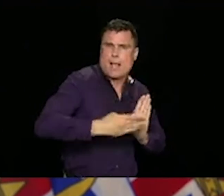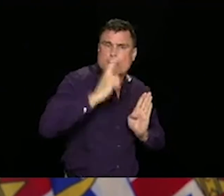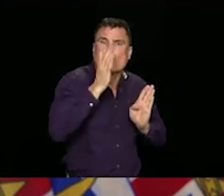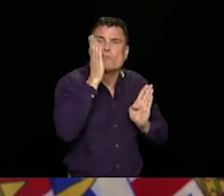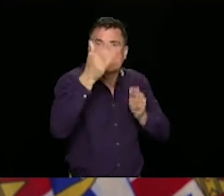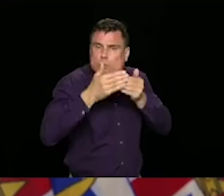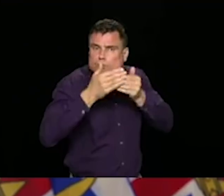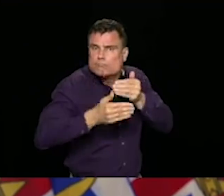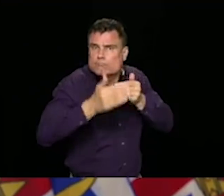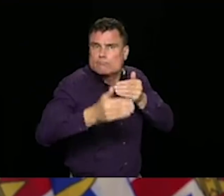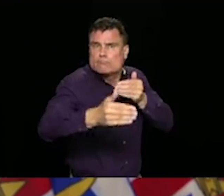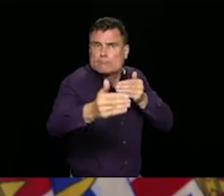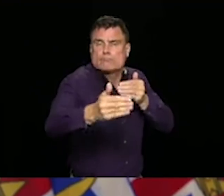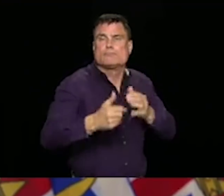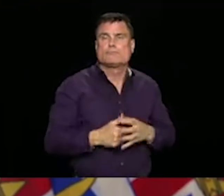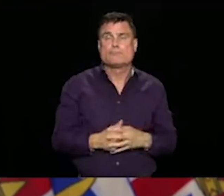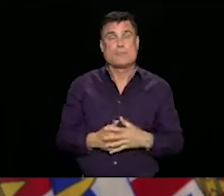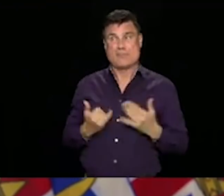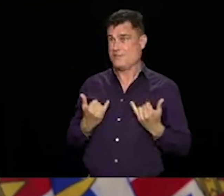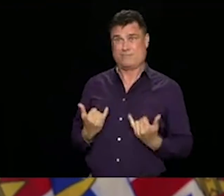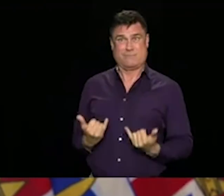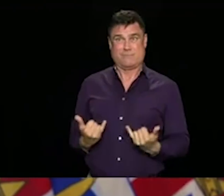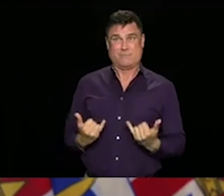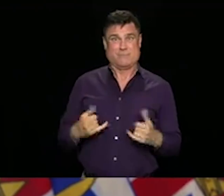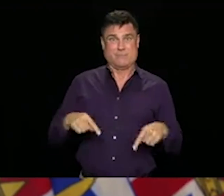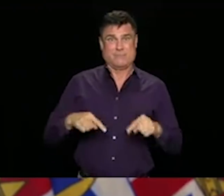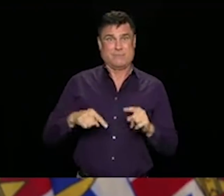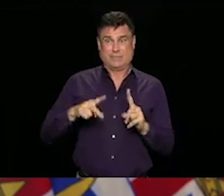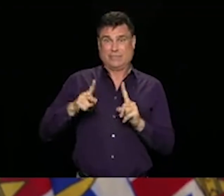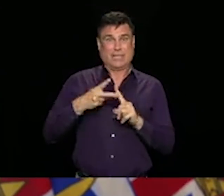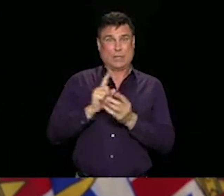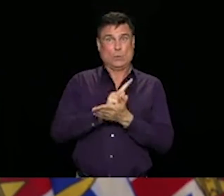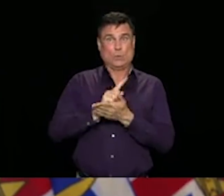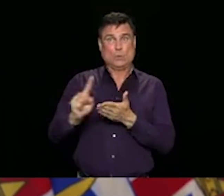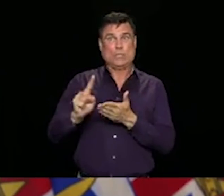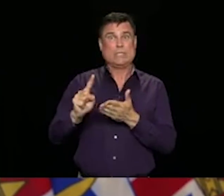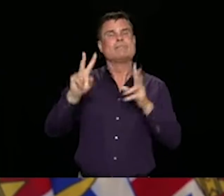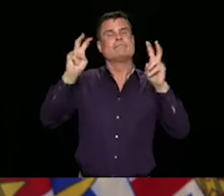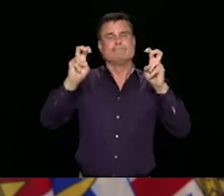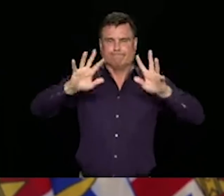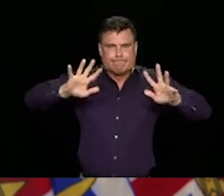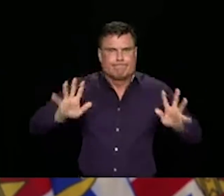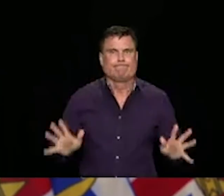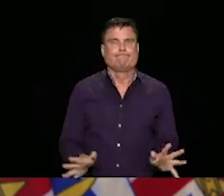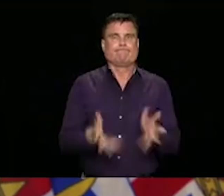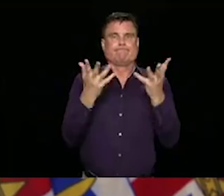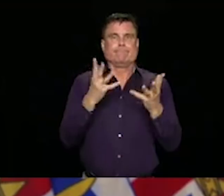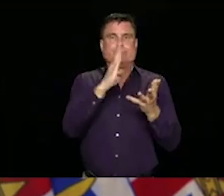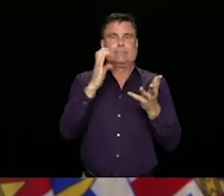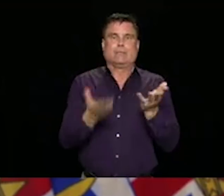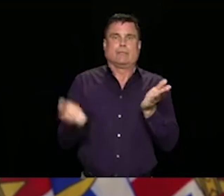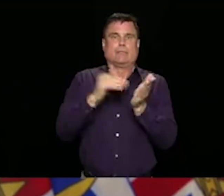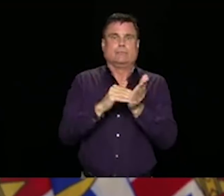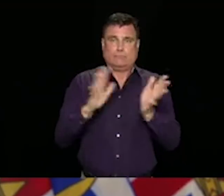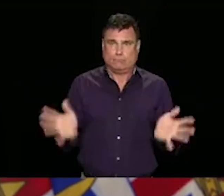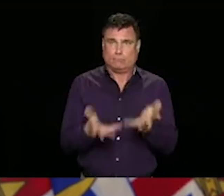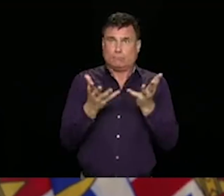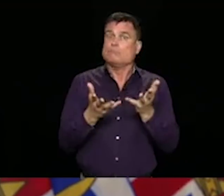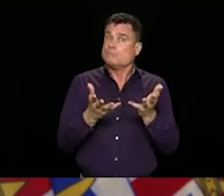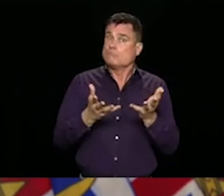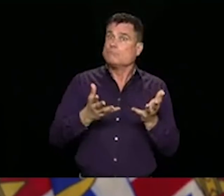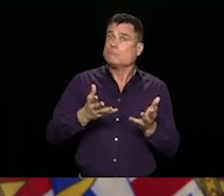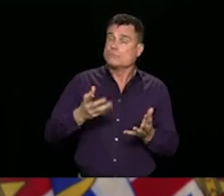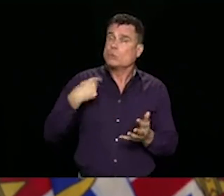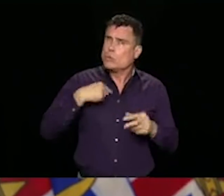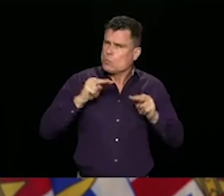are starting the 2nd week of our pandemic restart, and we are monitoring our pandemic in BC